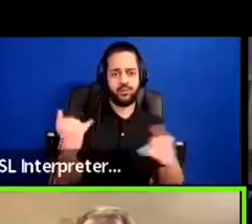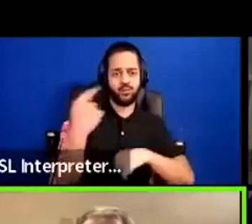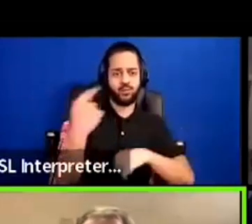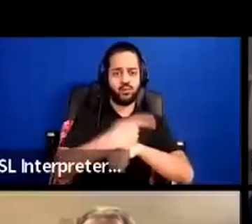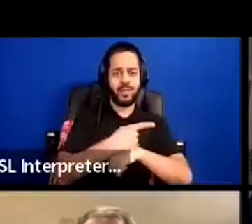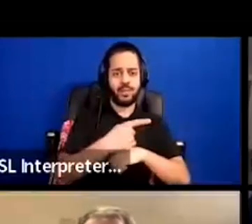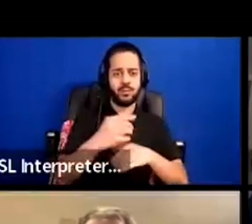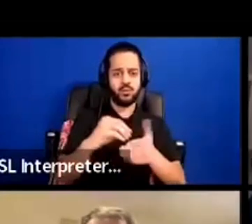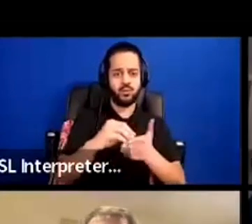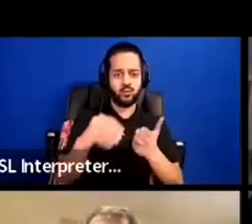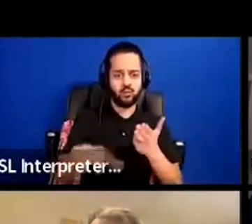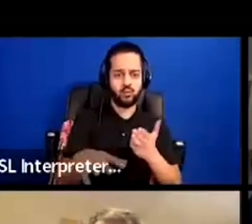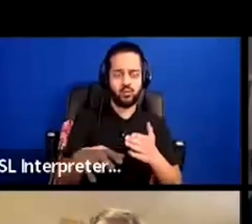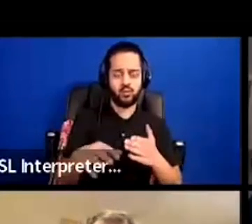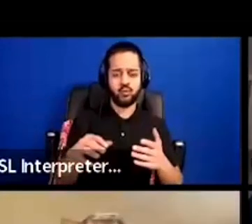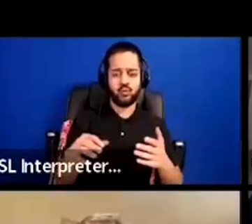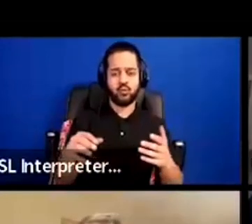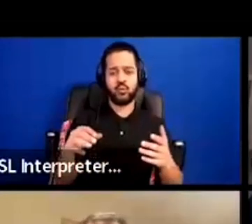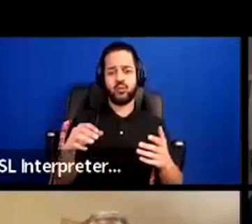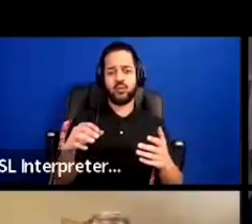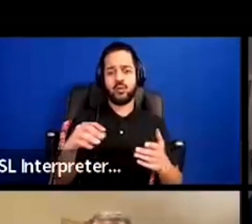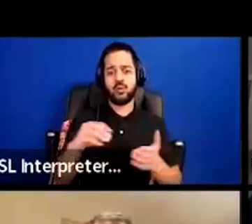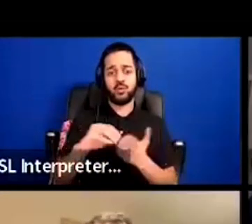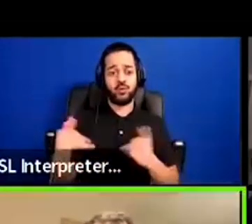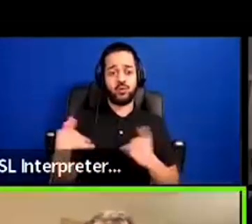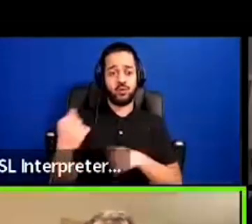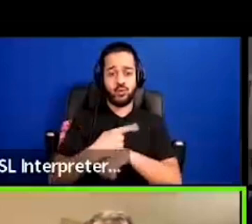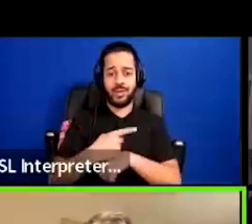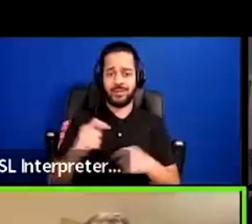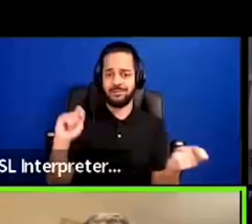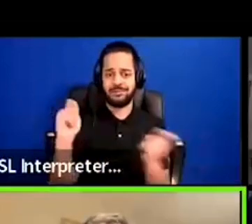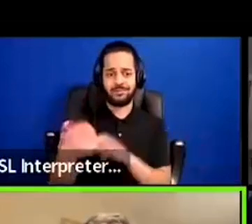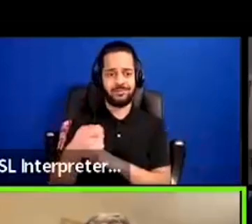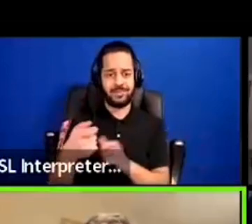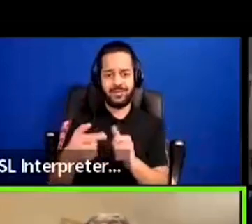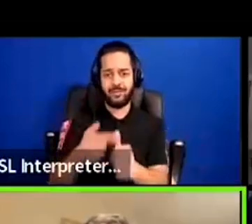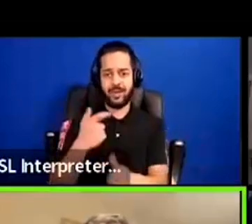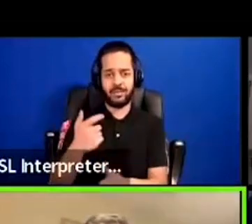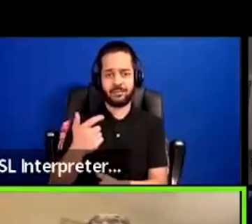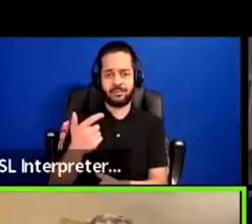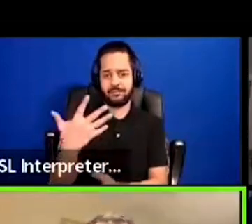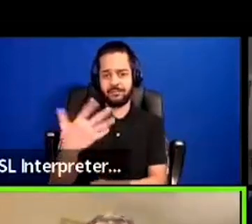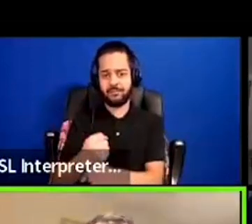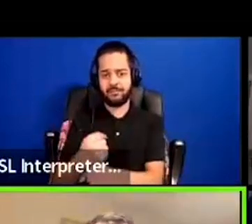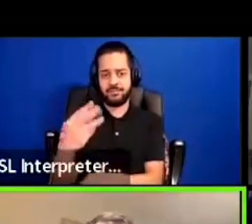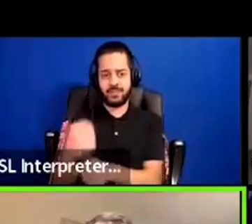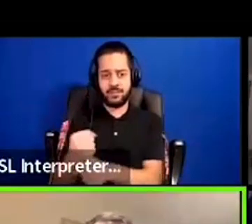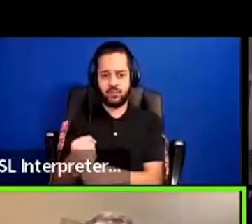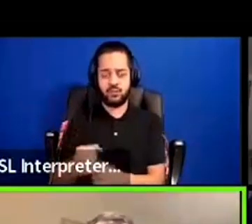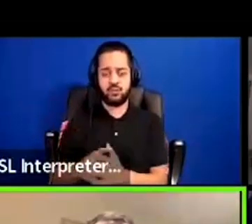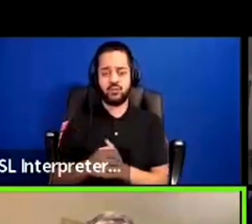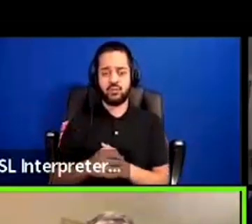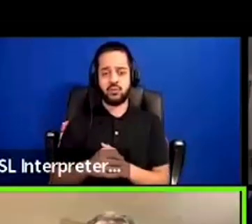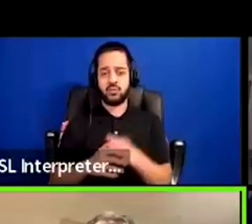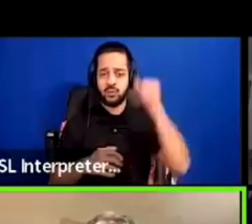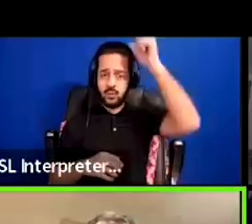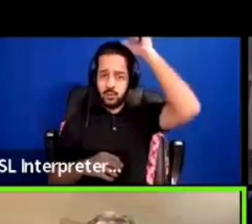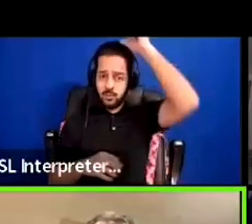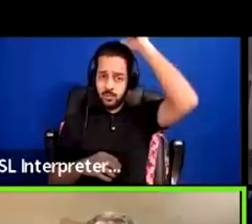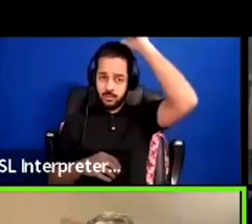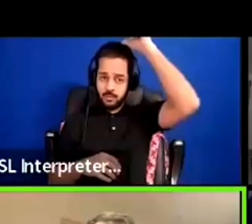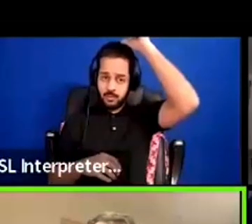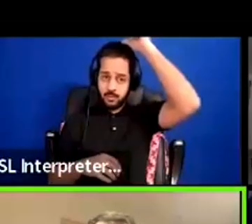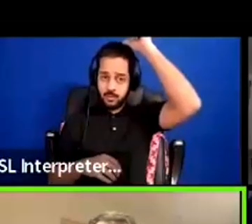been they've changed big time in the last couple of years. I think also that we need to look